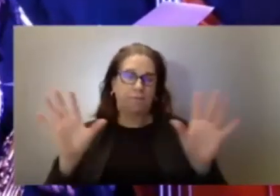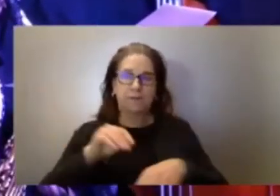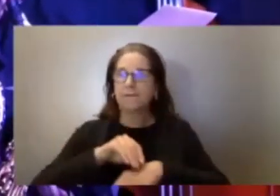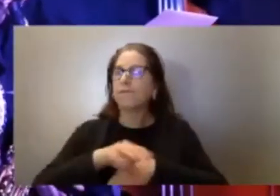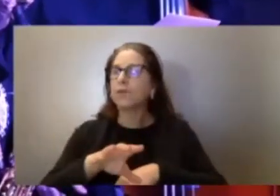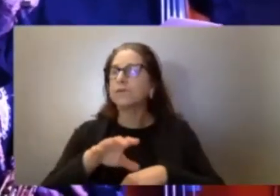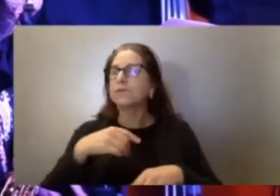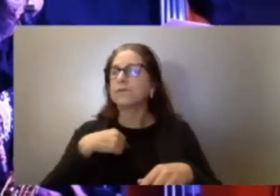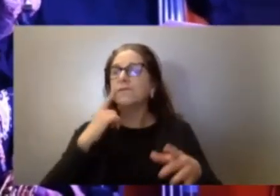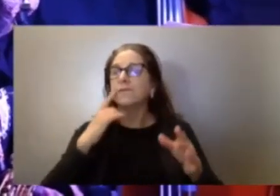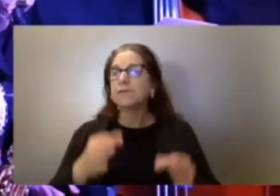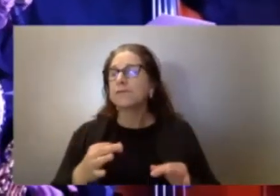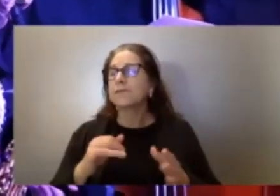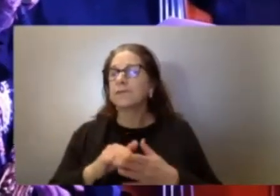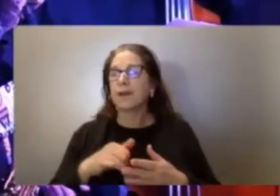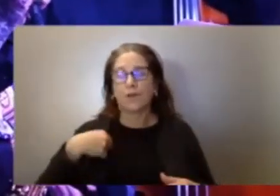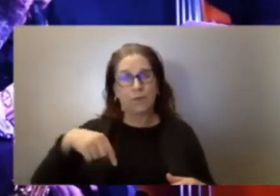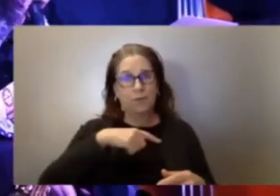evil.